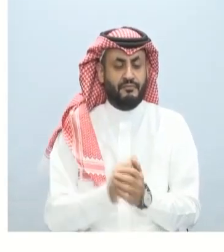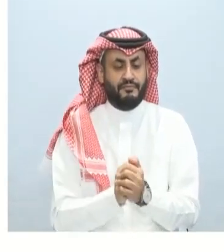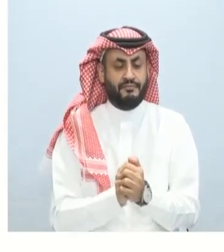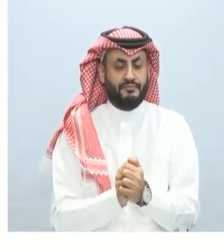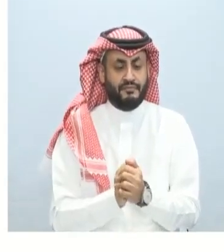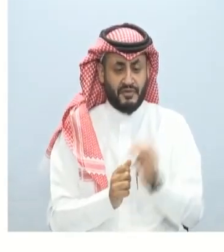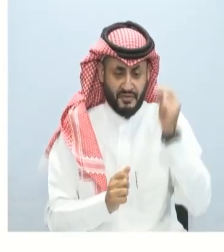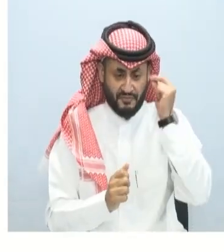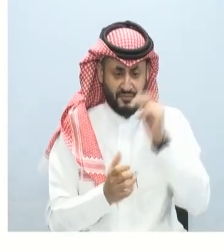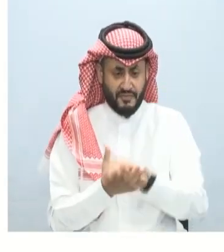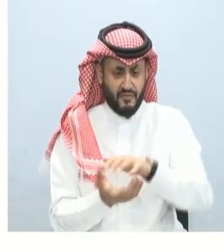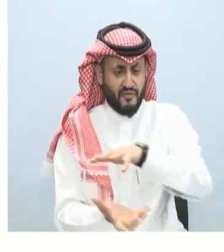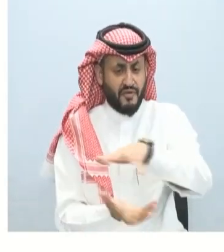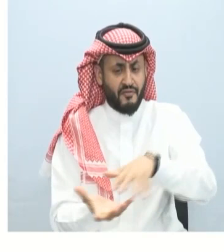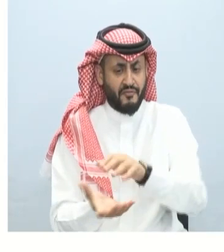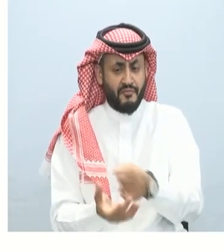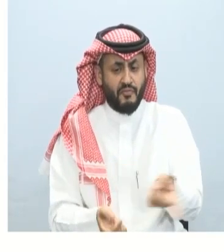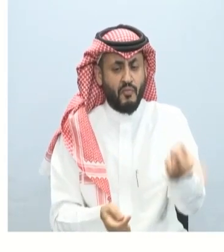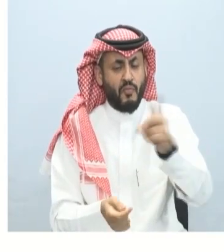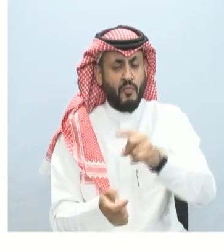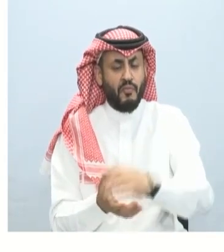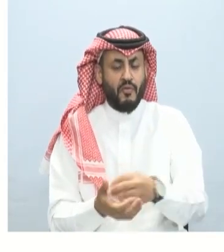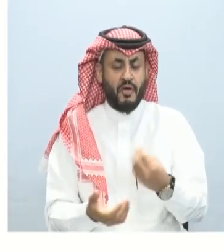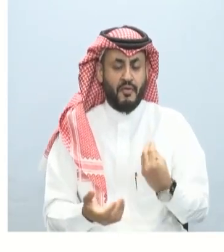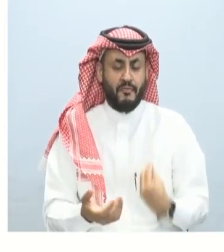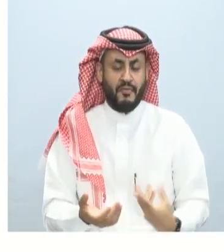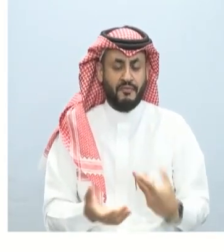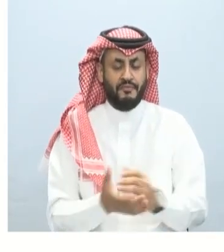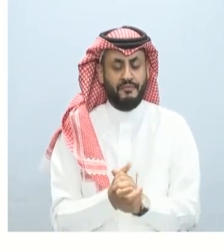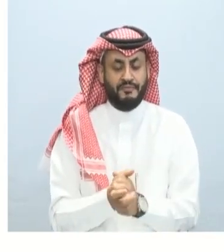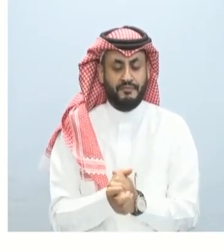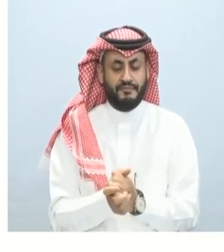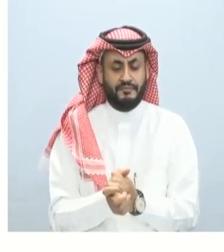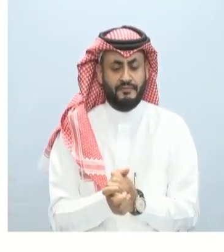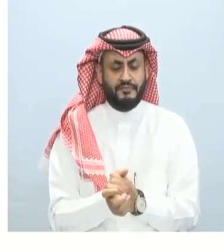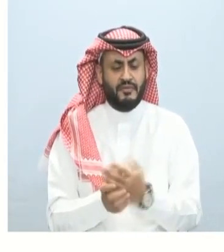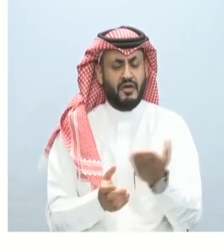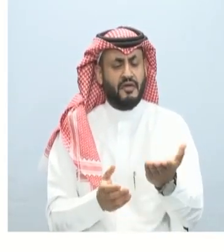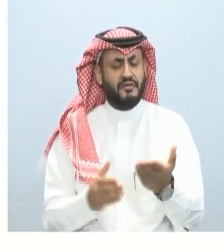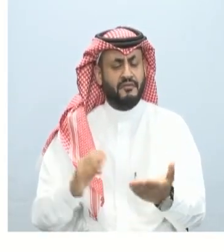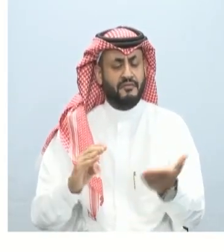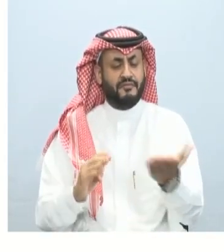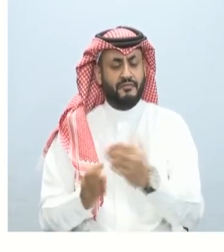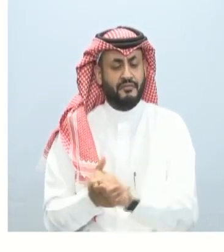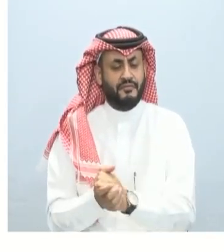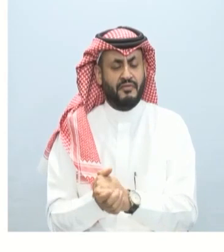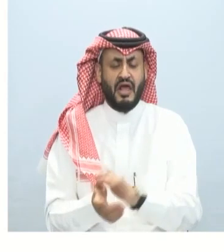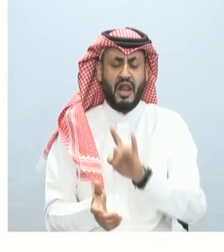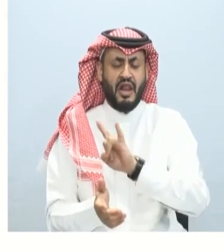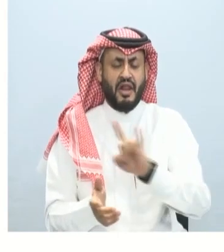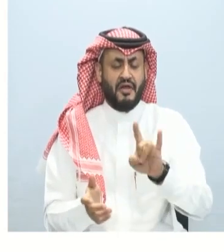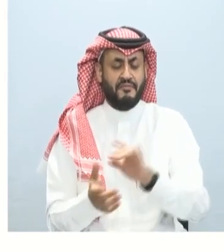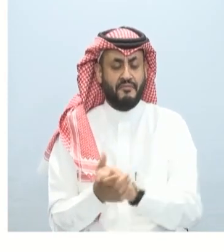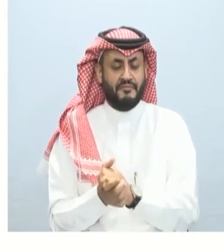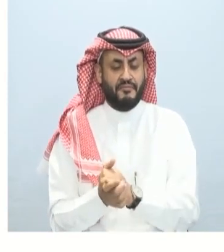3. Do you think the world will have become more peaceful? So it depends on your answer here. We can say, I do not